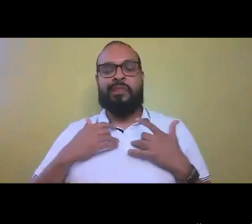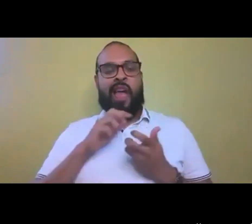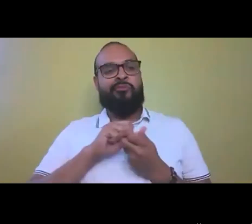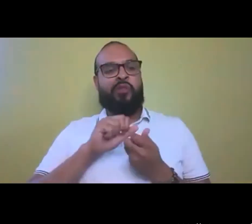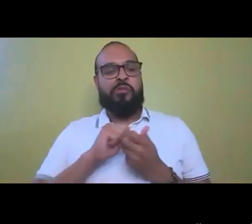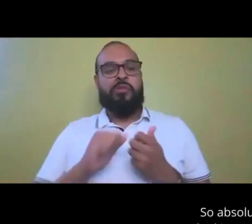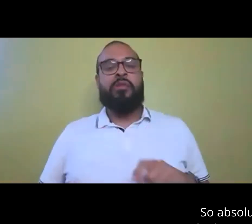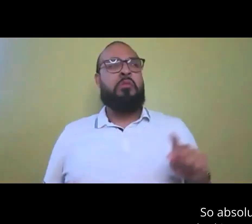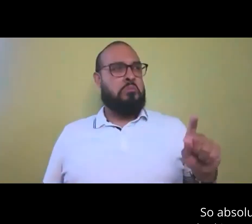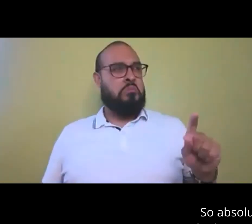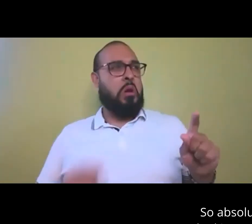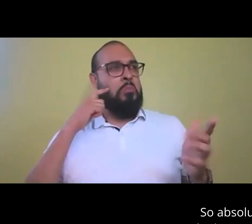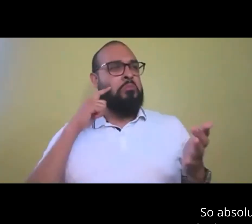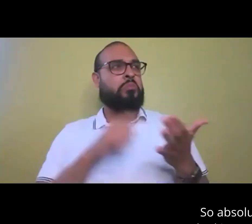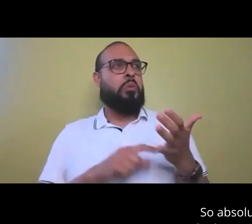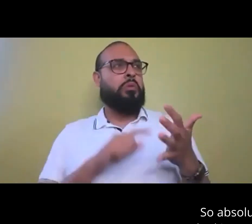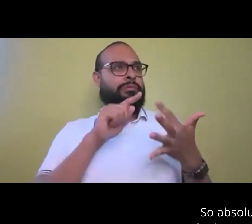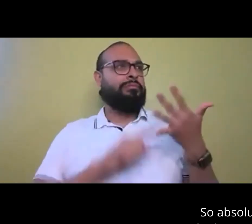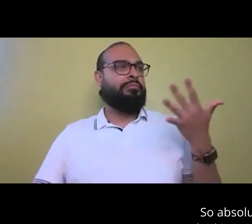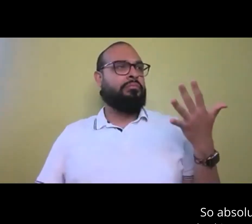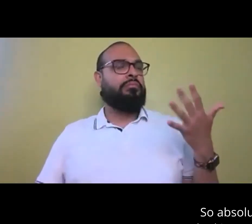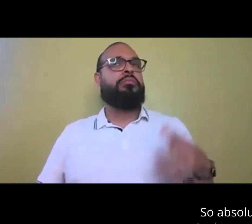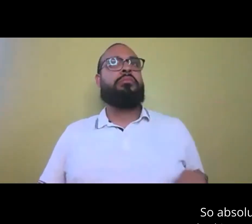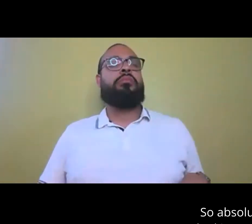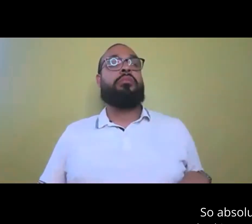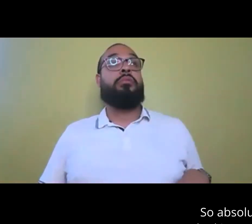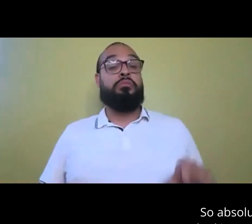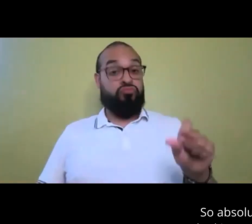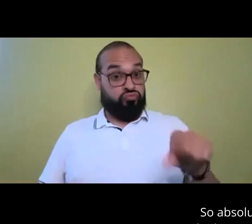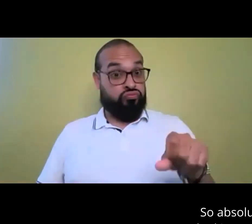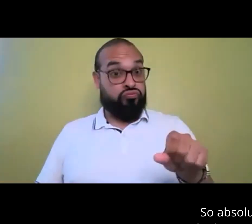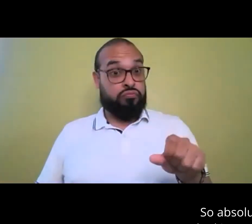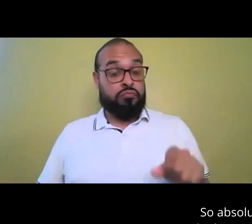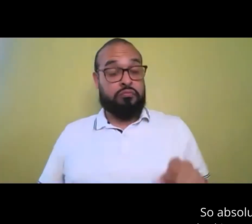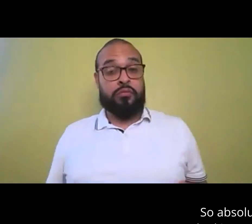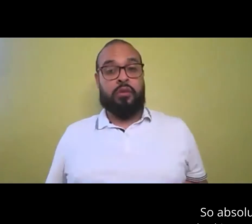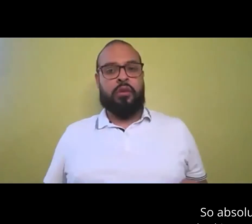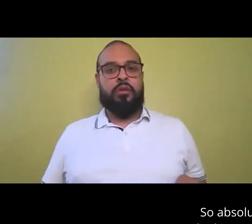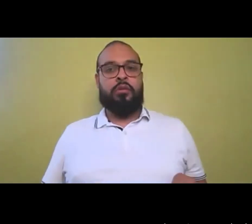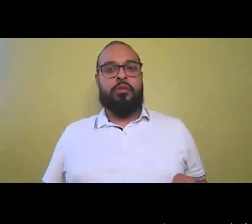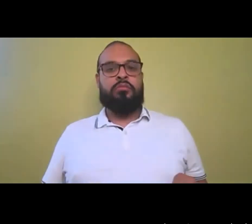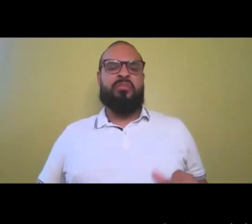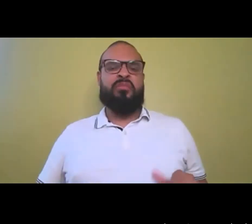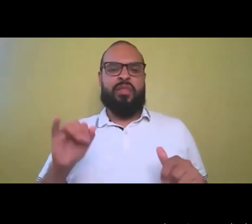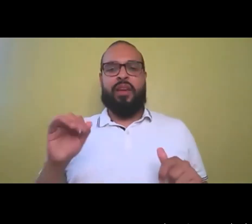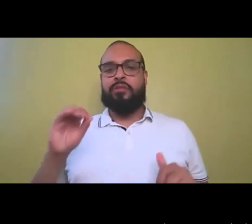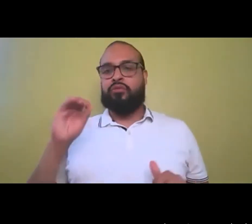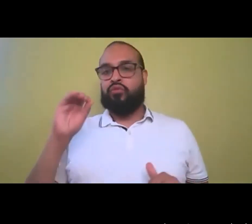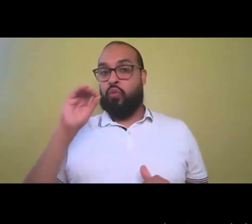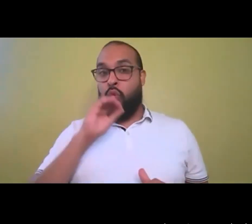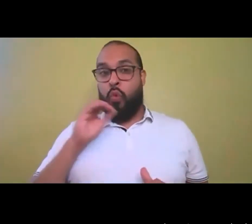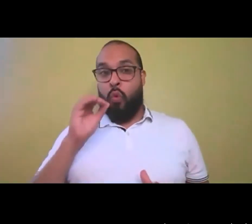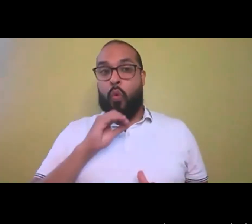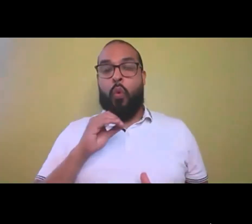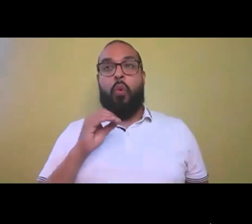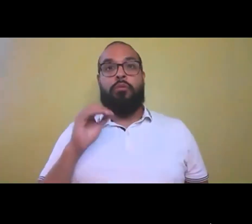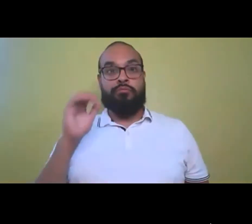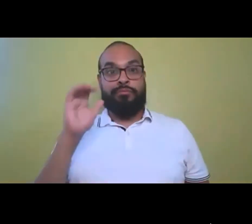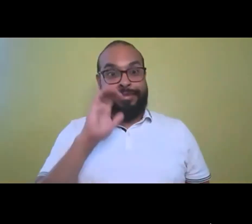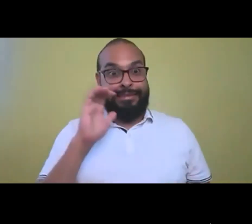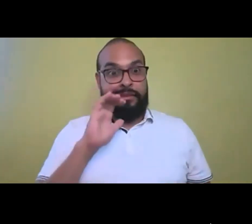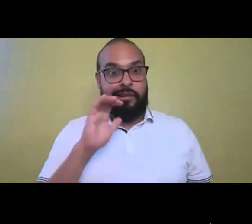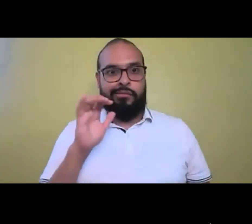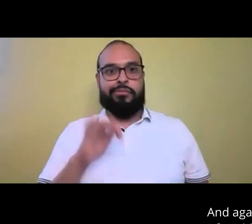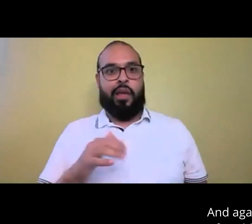few things. So yes, so absolutely, if we're looking at oral seeking, chewing on clothes, chewing on toys, we do